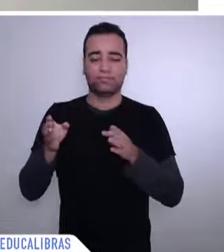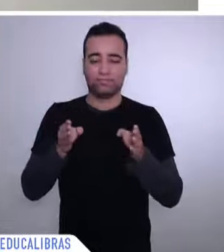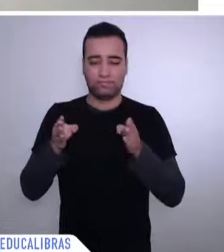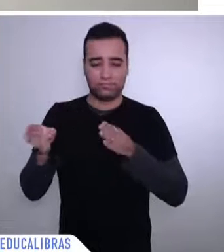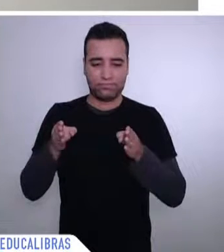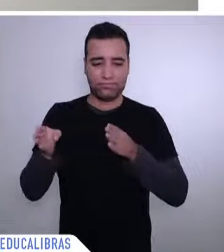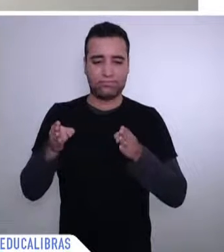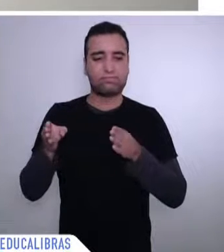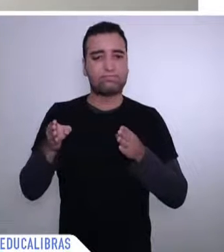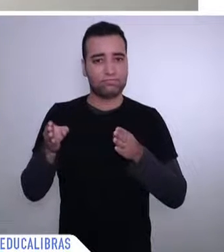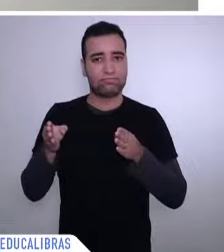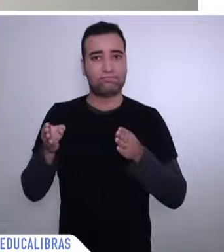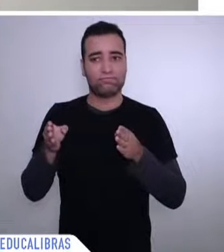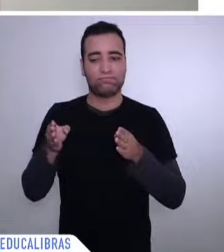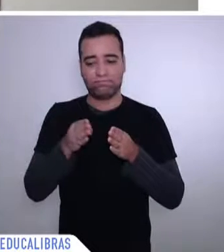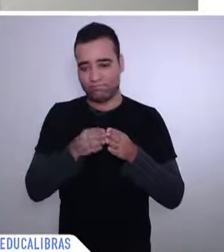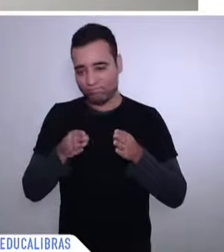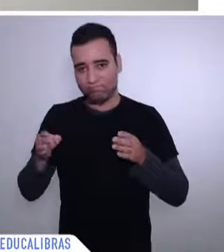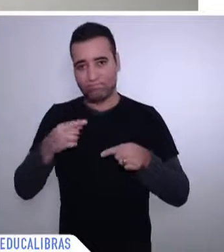diverse aspect of this issue.